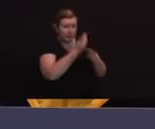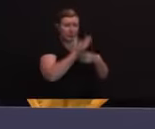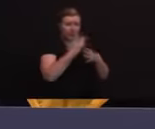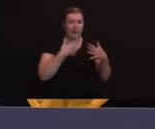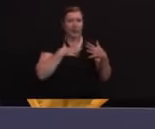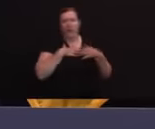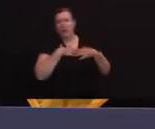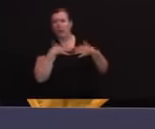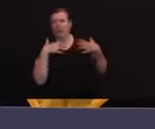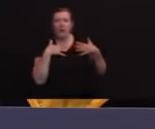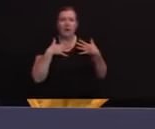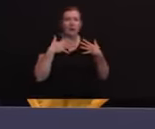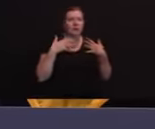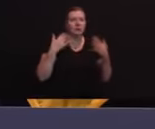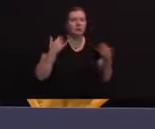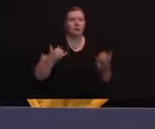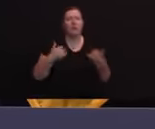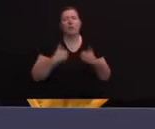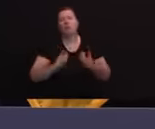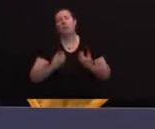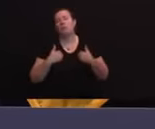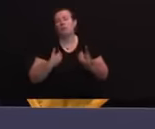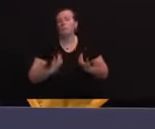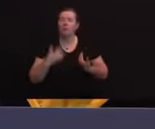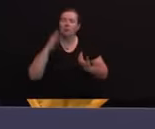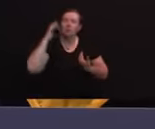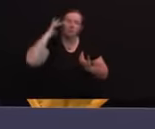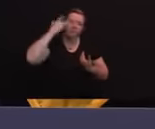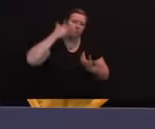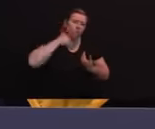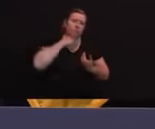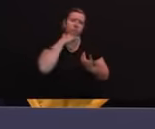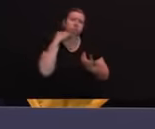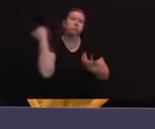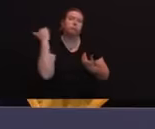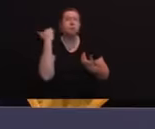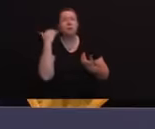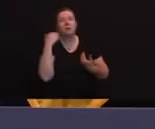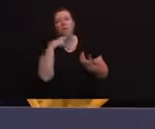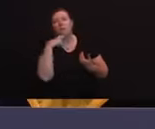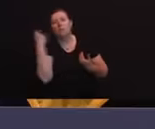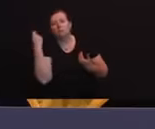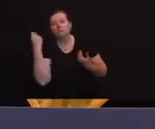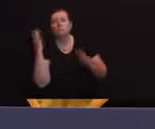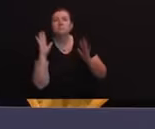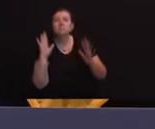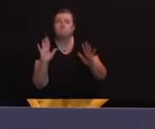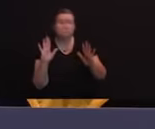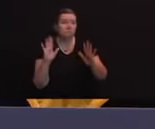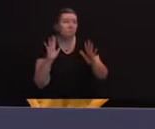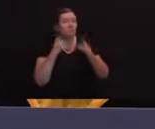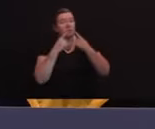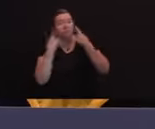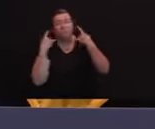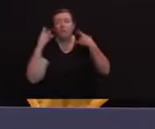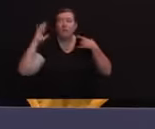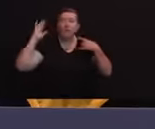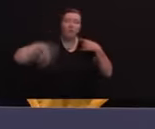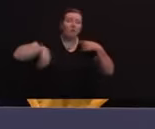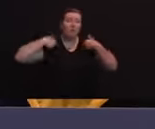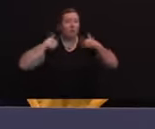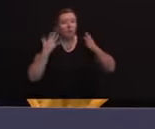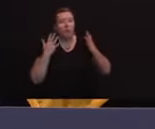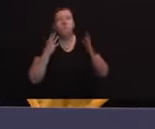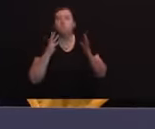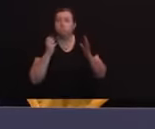this fatigue that we've been around. Okay, here we go again. We've been around this thing. And some bad behavior and some myths